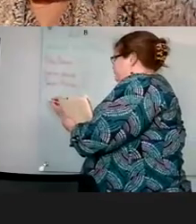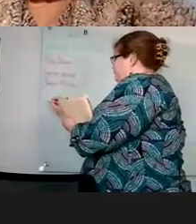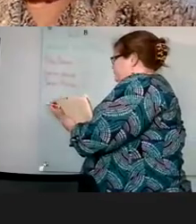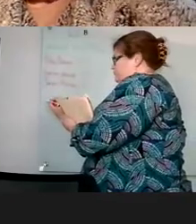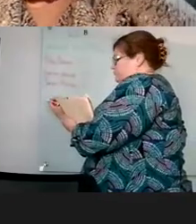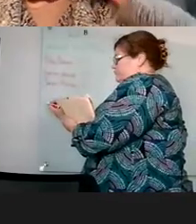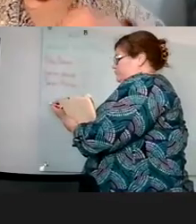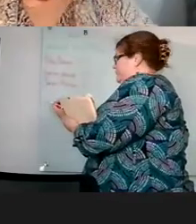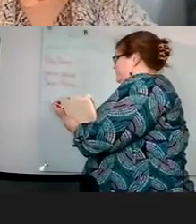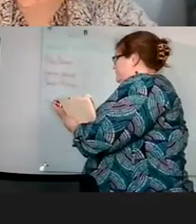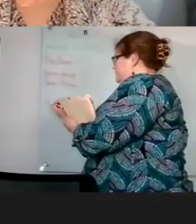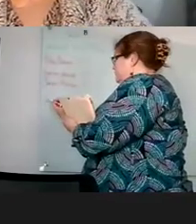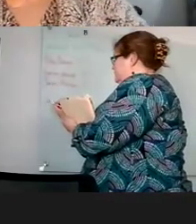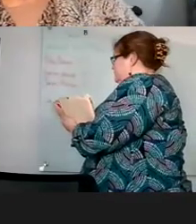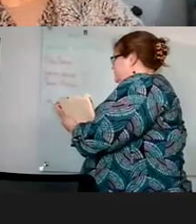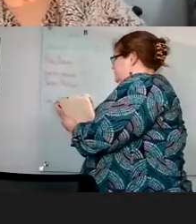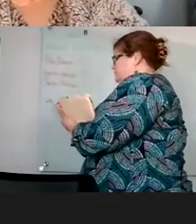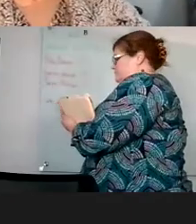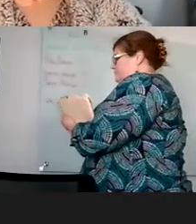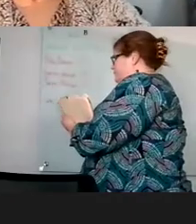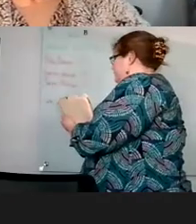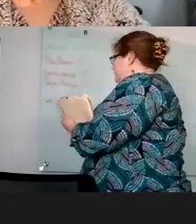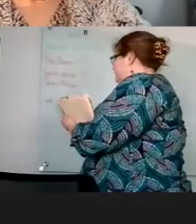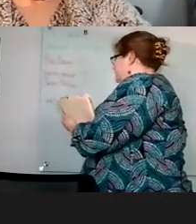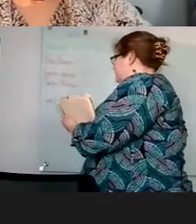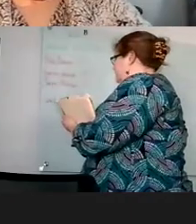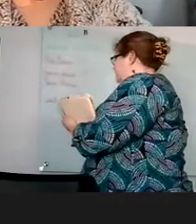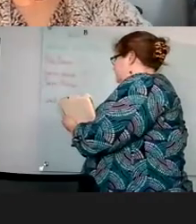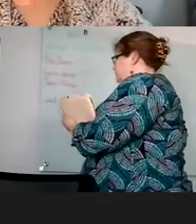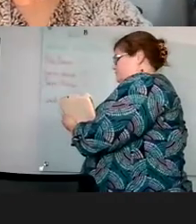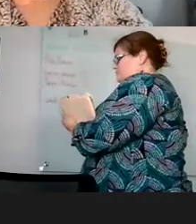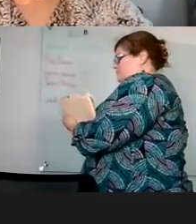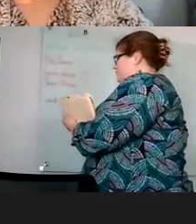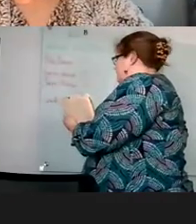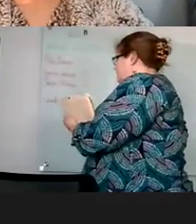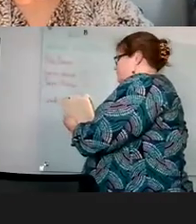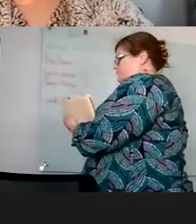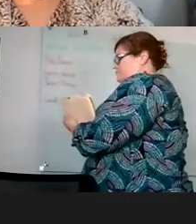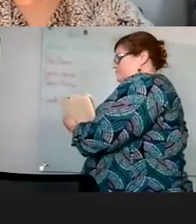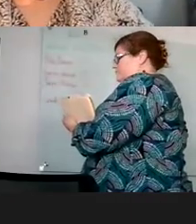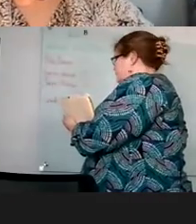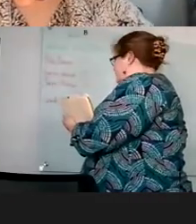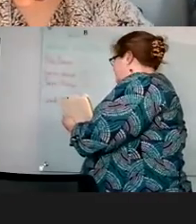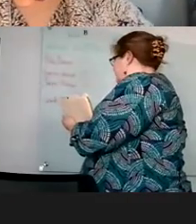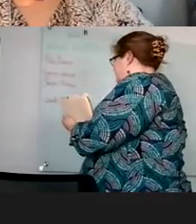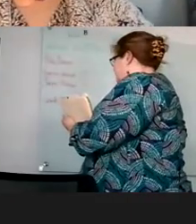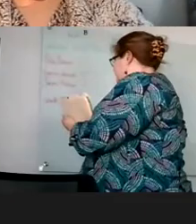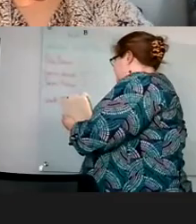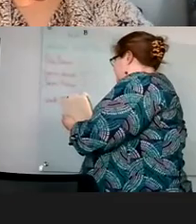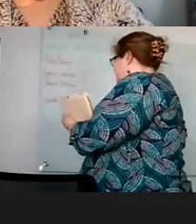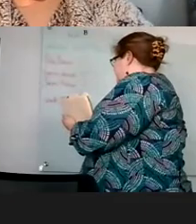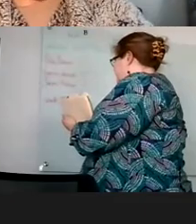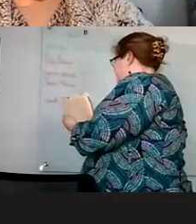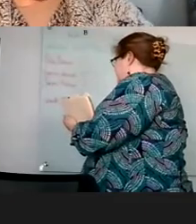need, all of the supply chains and the products and all that great stuff. So in New York, we are committed